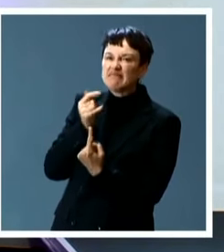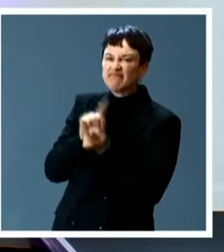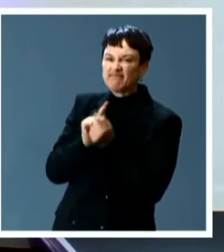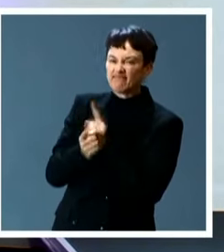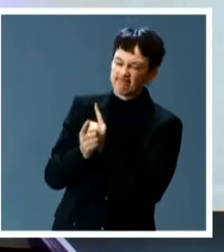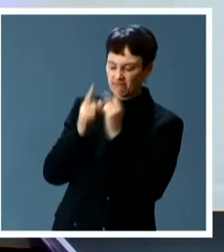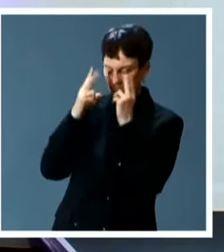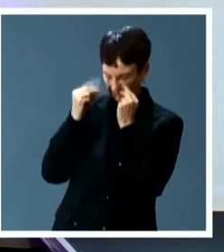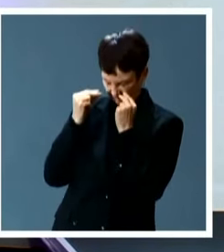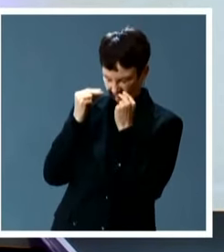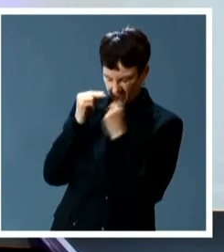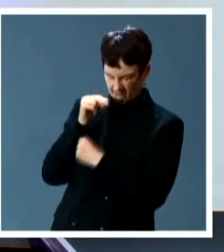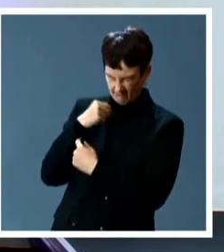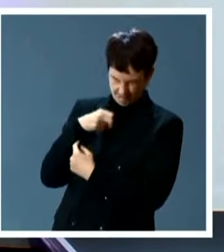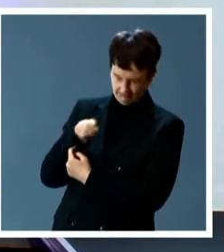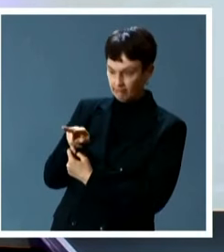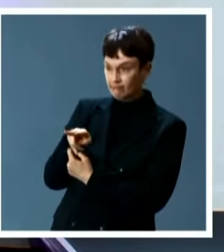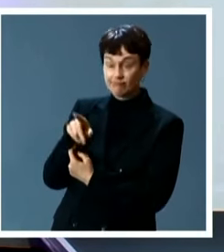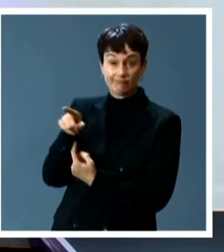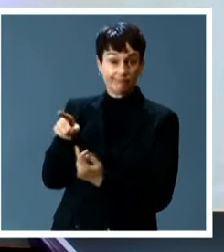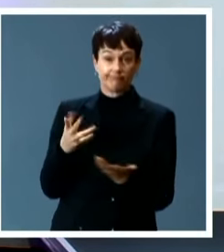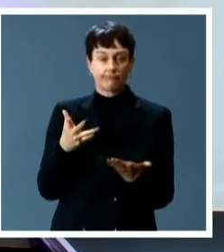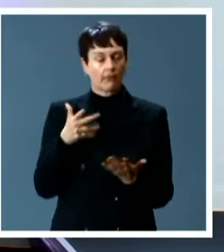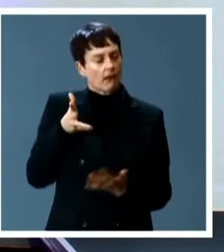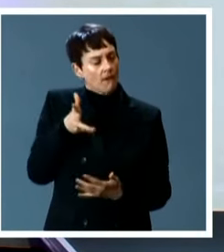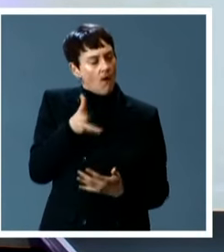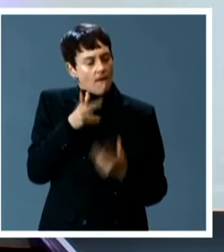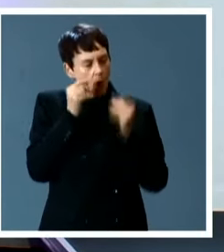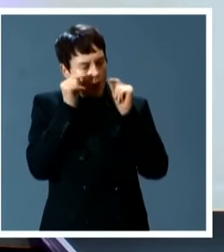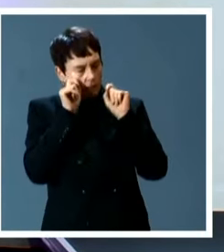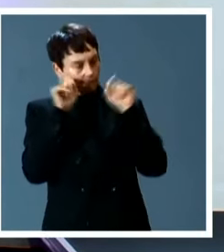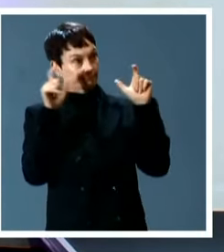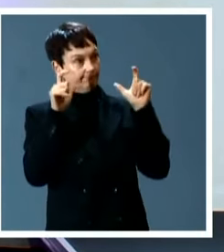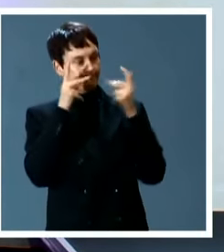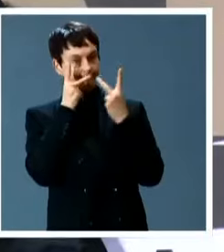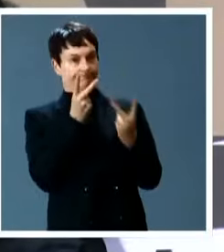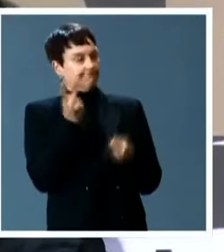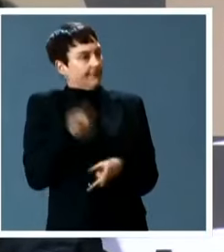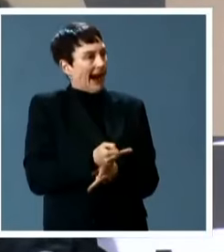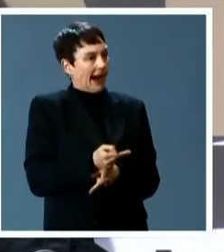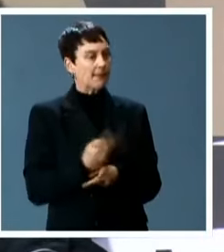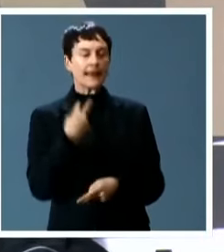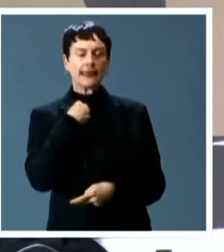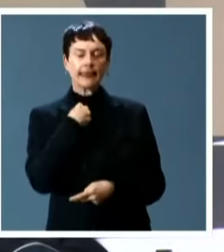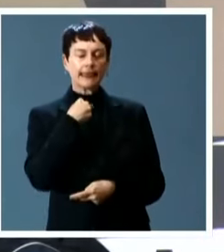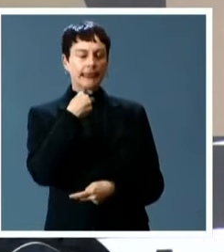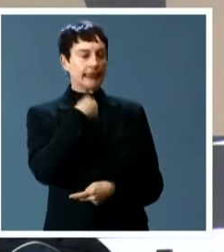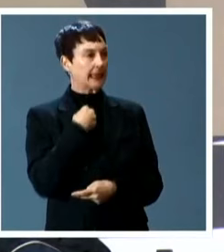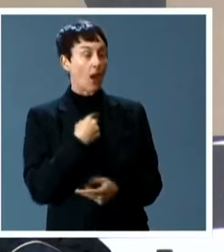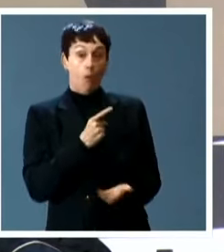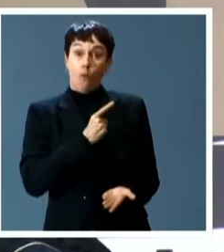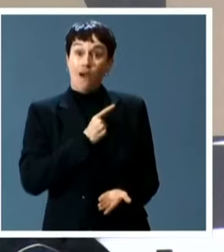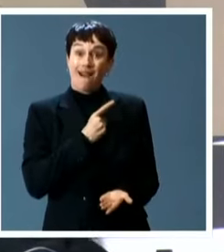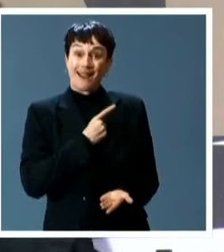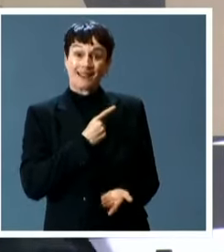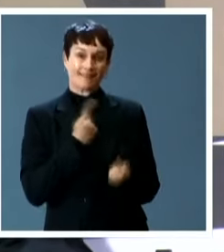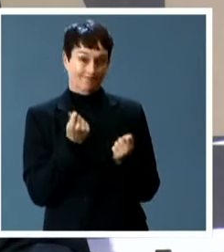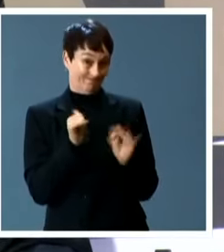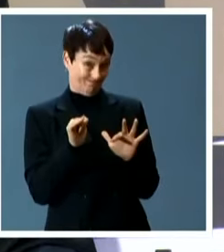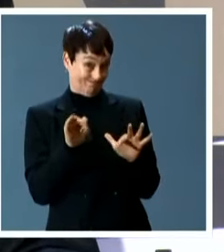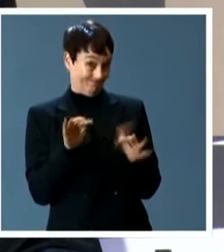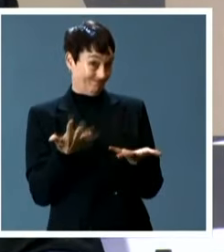access simple procedure which would restore her sight, Mabel Maleka.